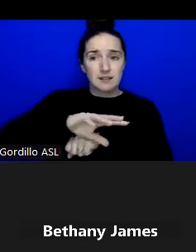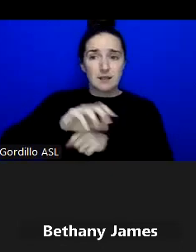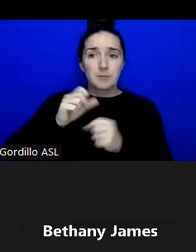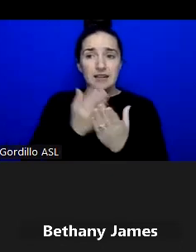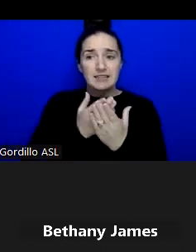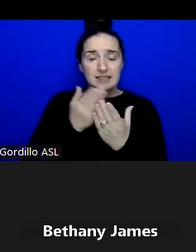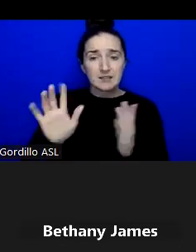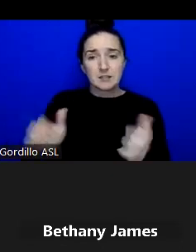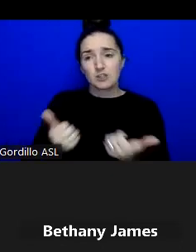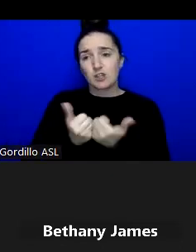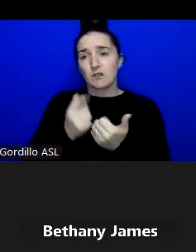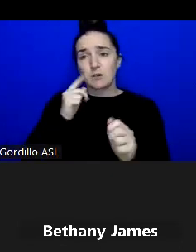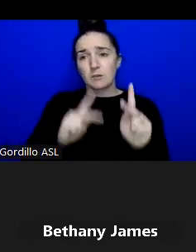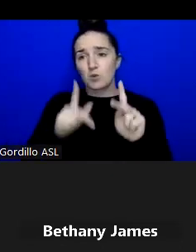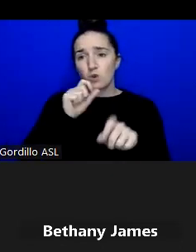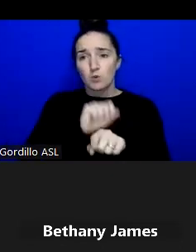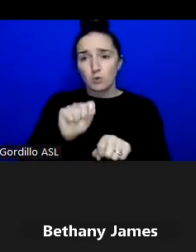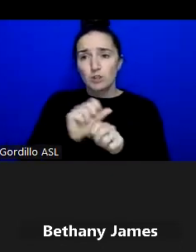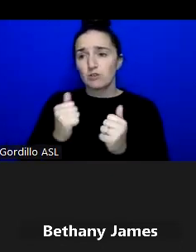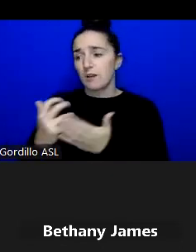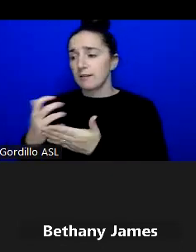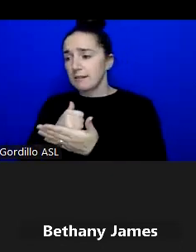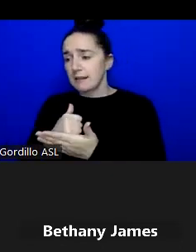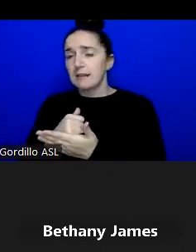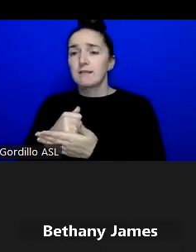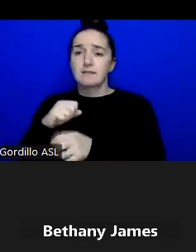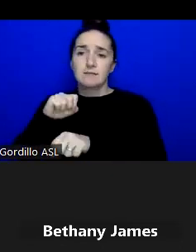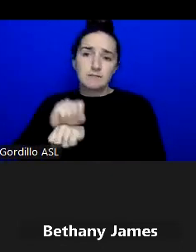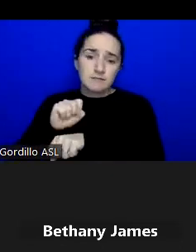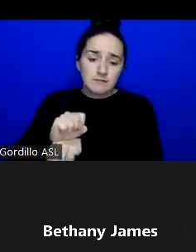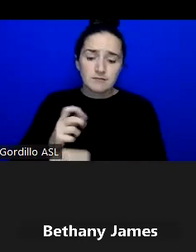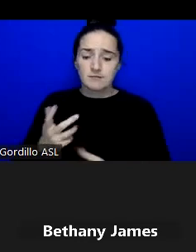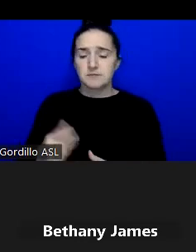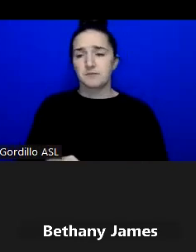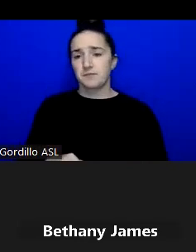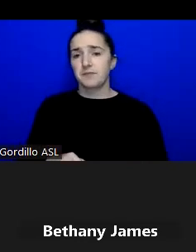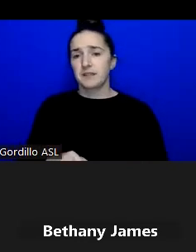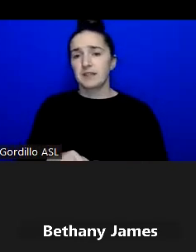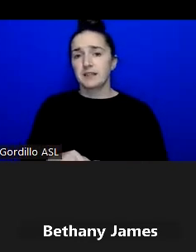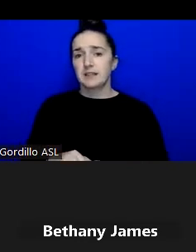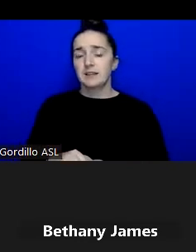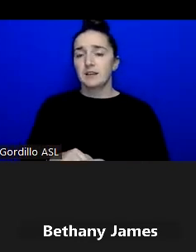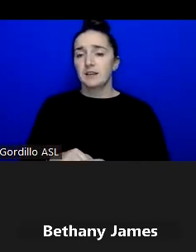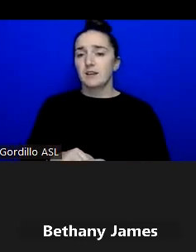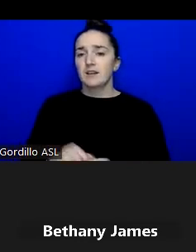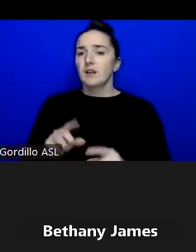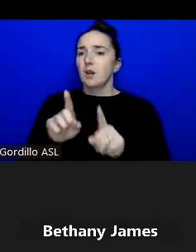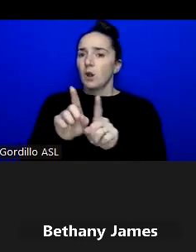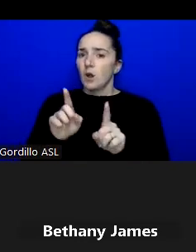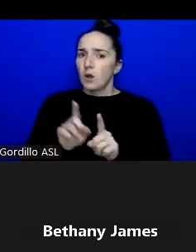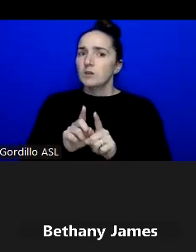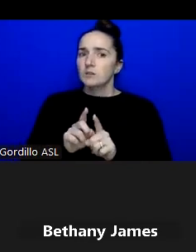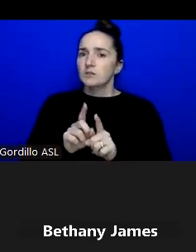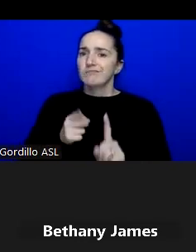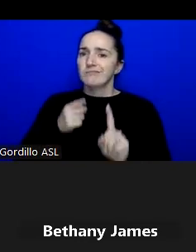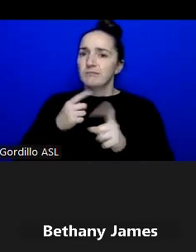are working or who are trying to gain employment, and being able to make sure that they are able to succeed in the various